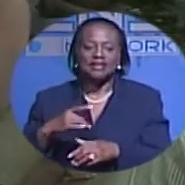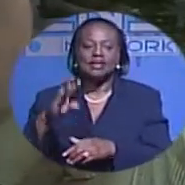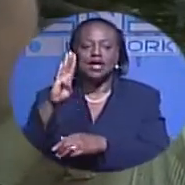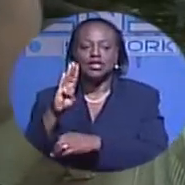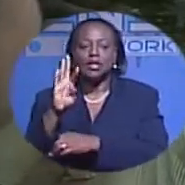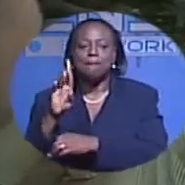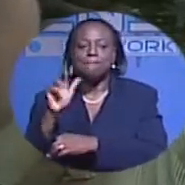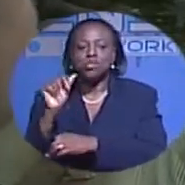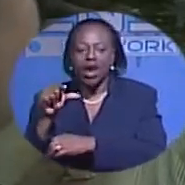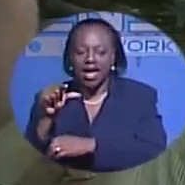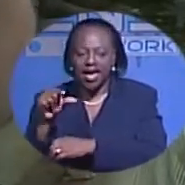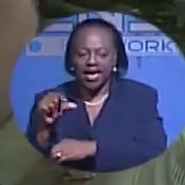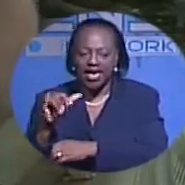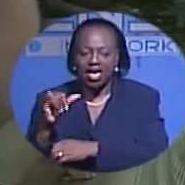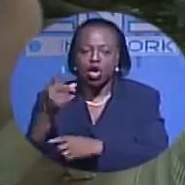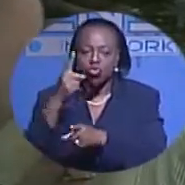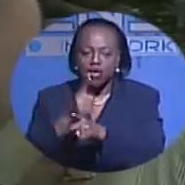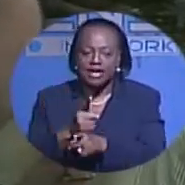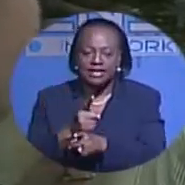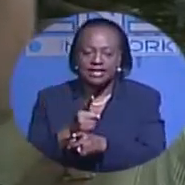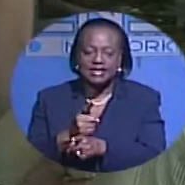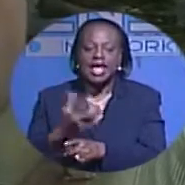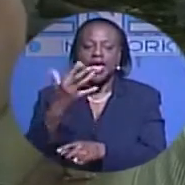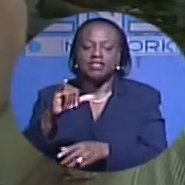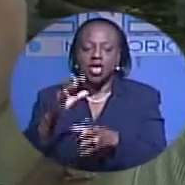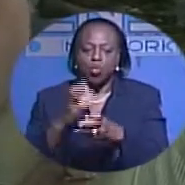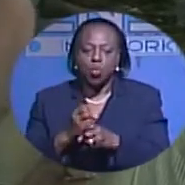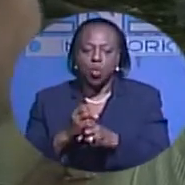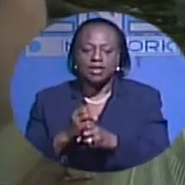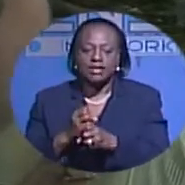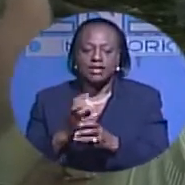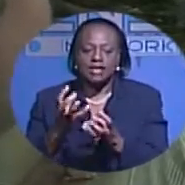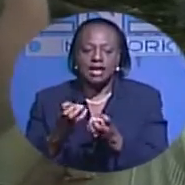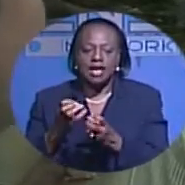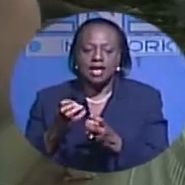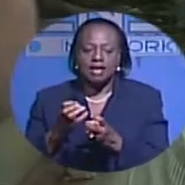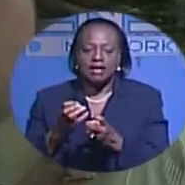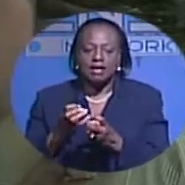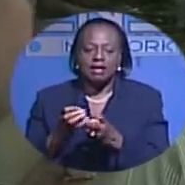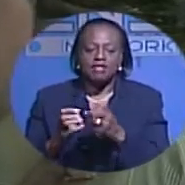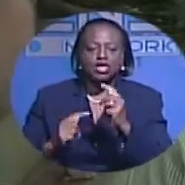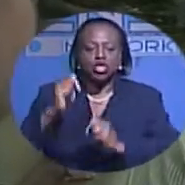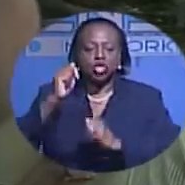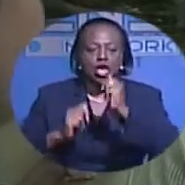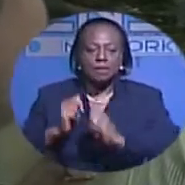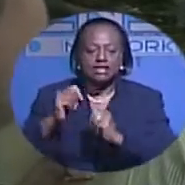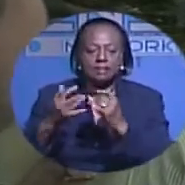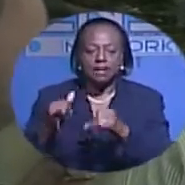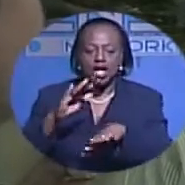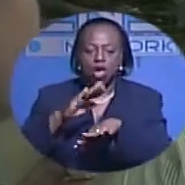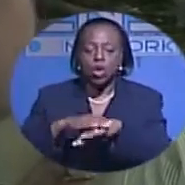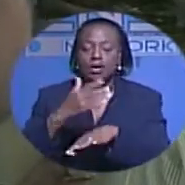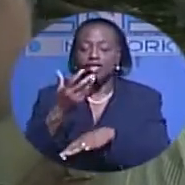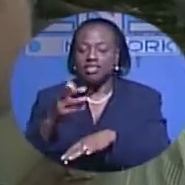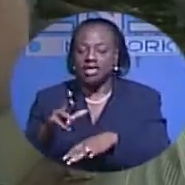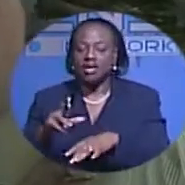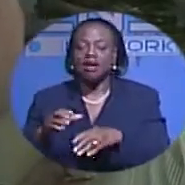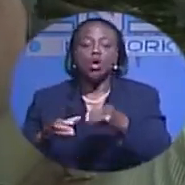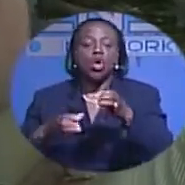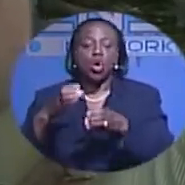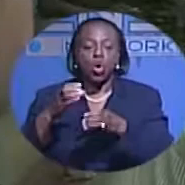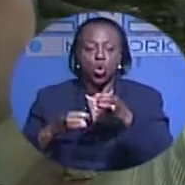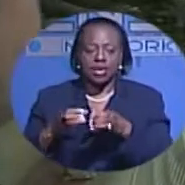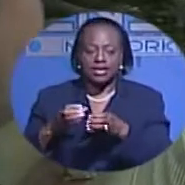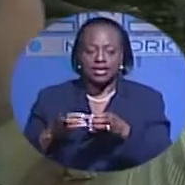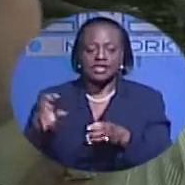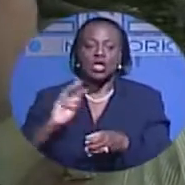have, all of them would like to have a tournament played on their court. And so this one is being played here. The next one will probably be in the farmer's market. We'll probably go further east